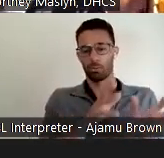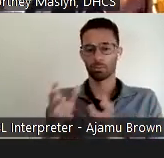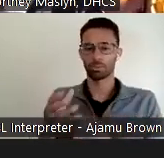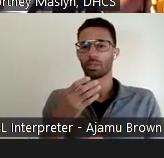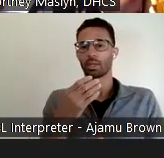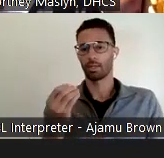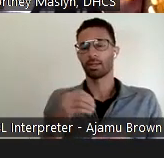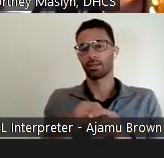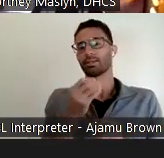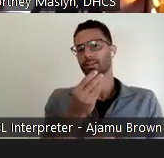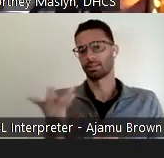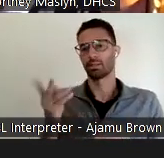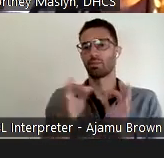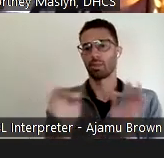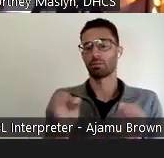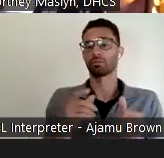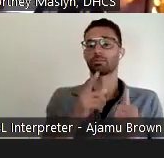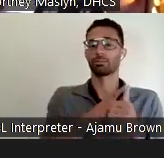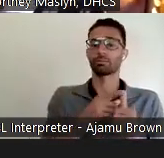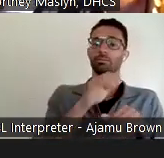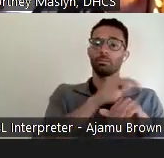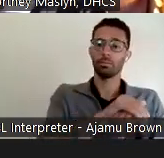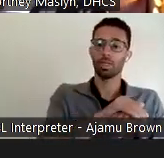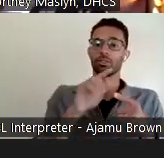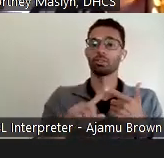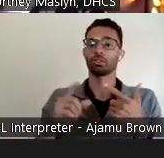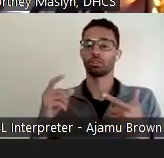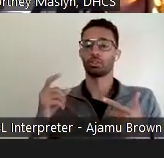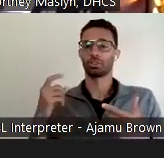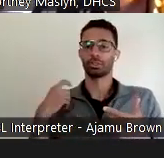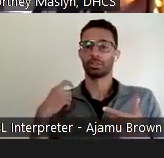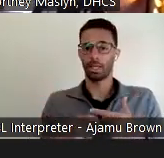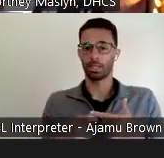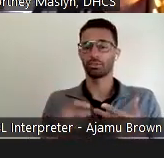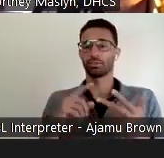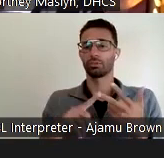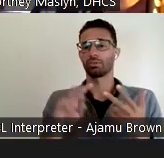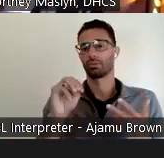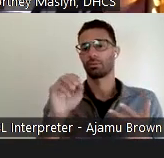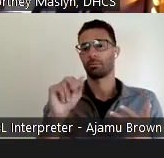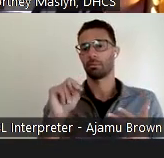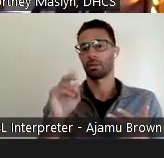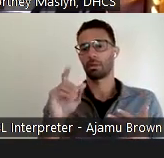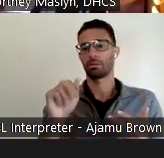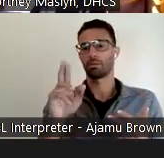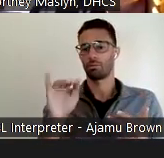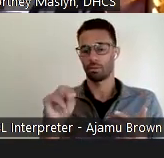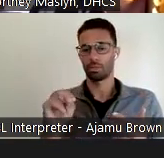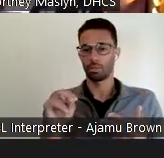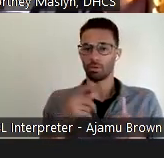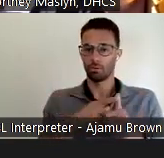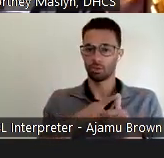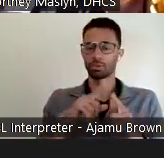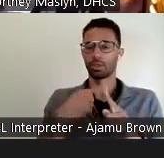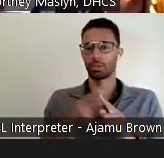going to be starting with English, Spanish, and Mandarin at first, and really tying those locations to the languages being offered, but really looking forward